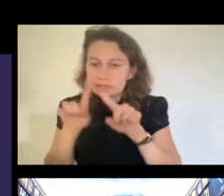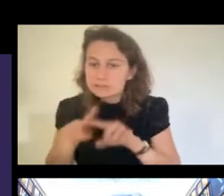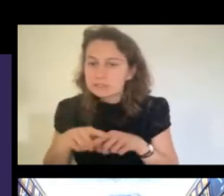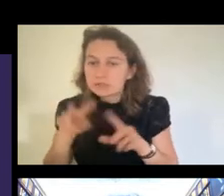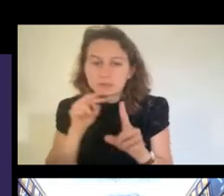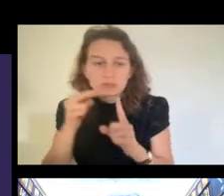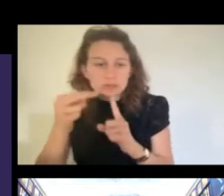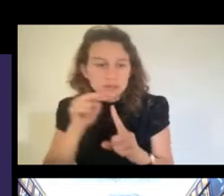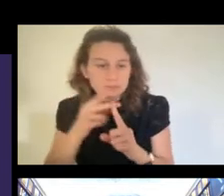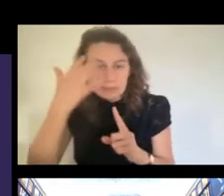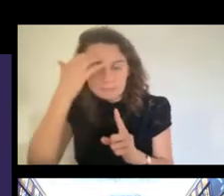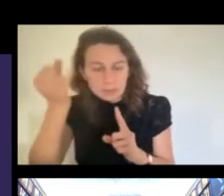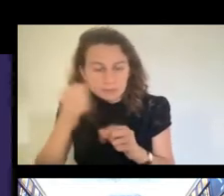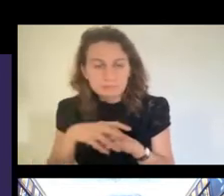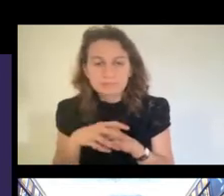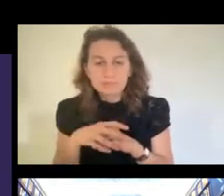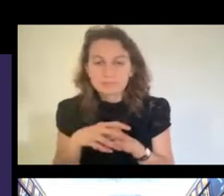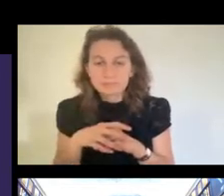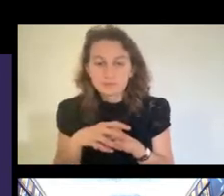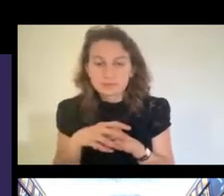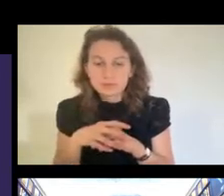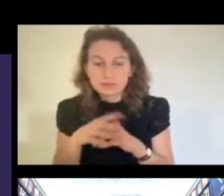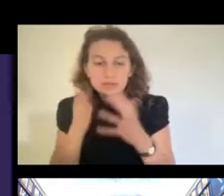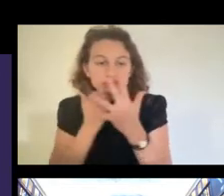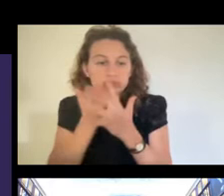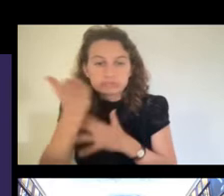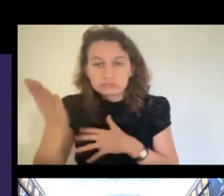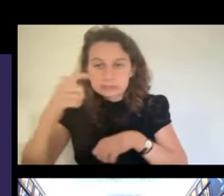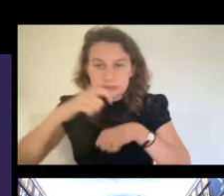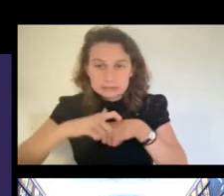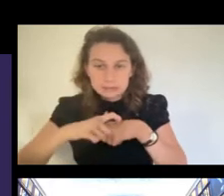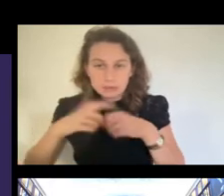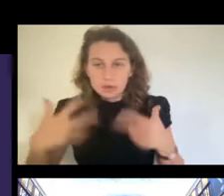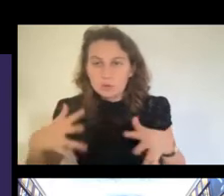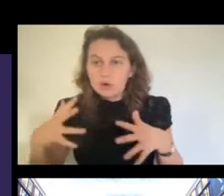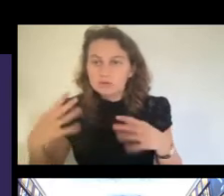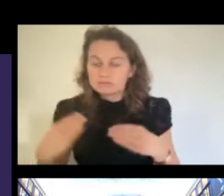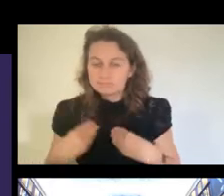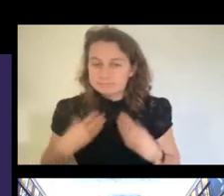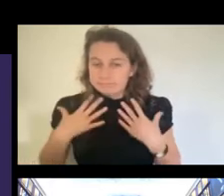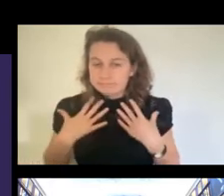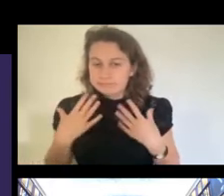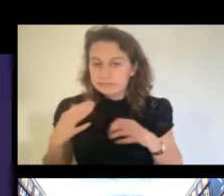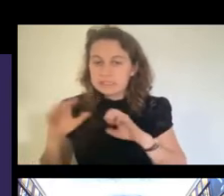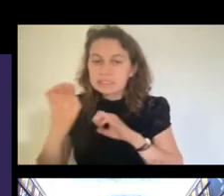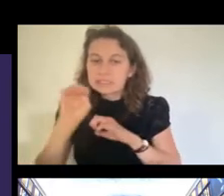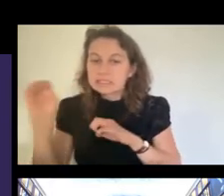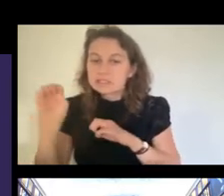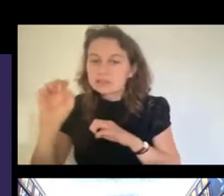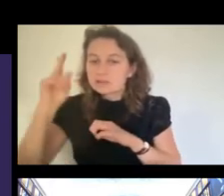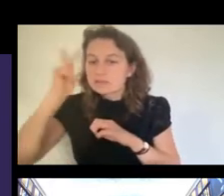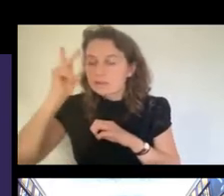perception, memory, transience, and time. And fascinated by the influence of Eastern philosophy in Western